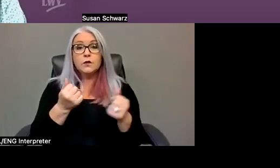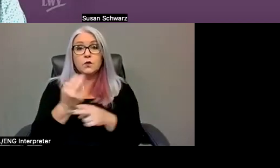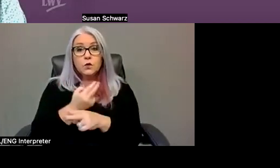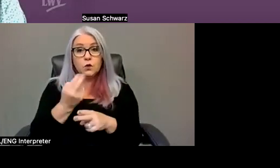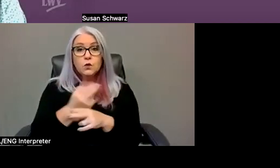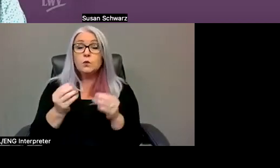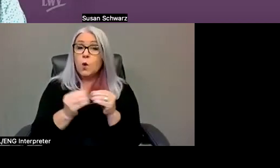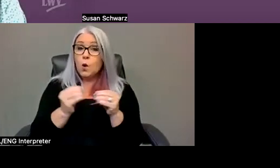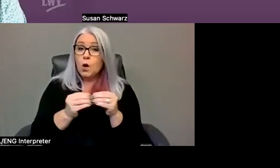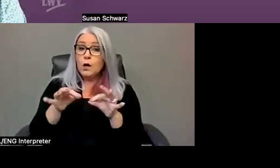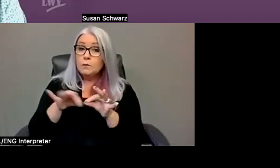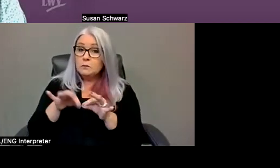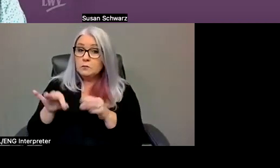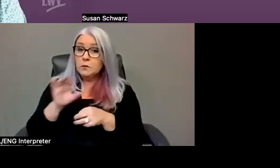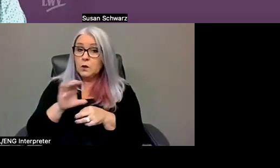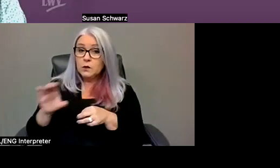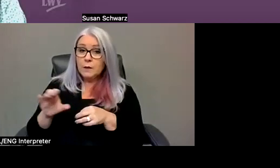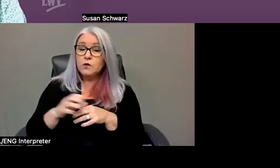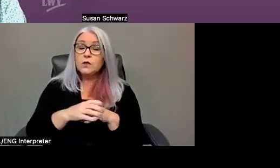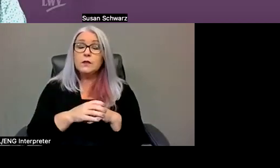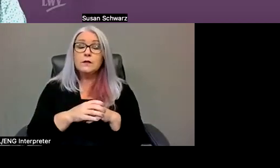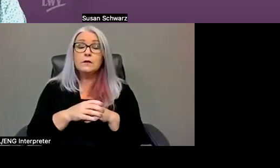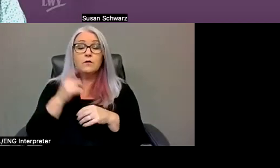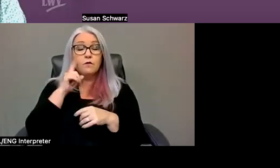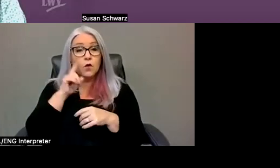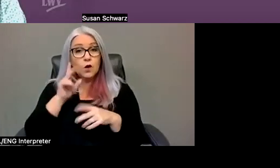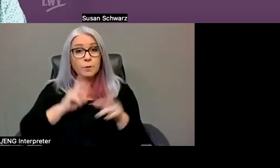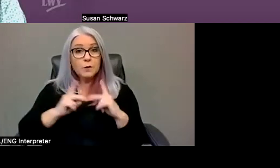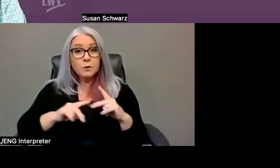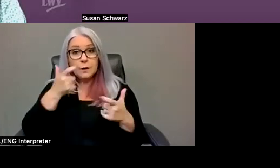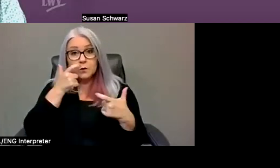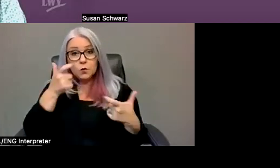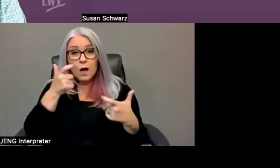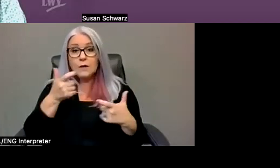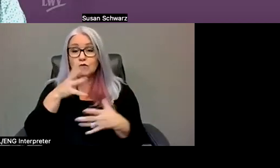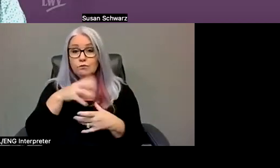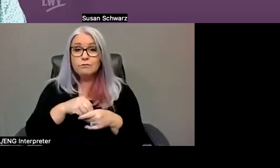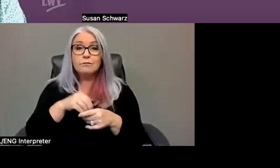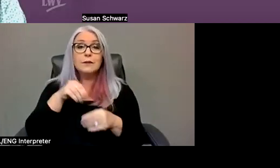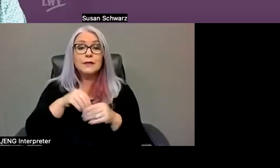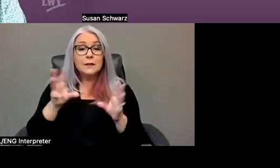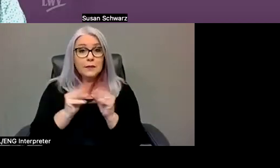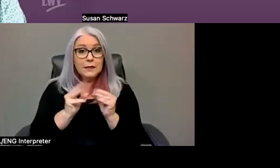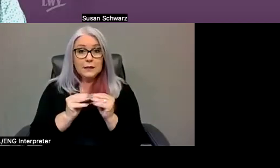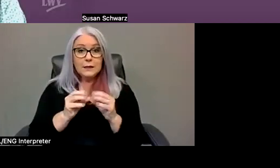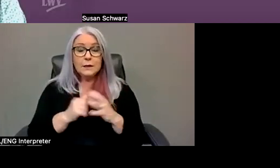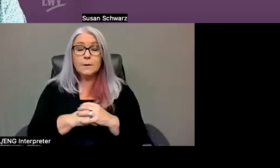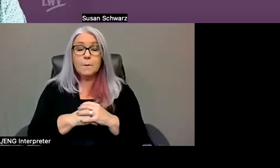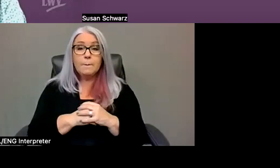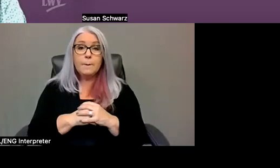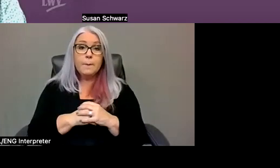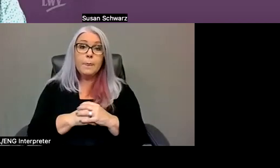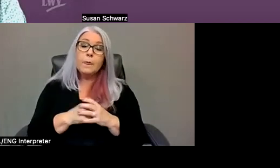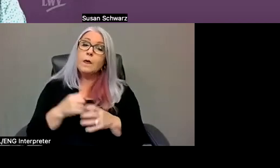closed captions for people to be able to watch the meetings, participate in the meetings. And we are